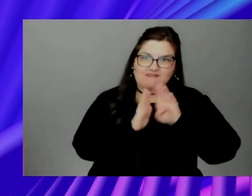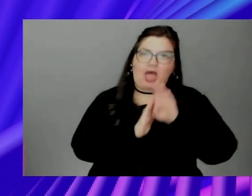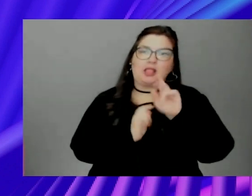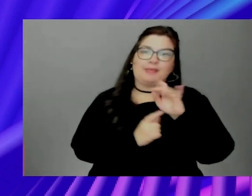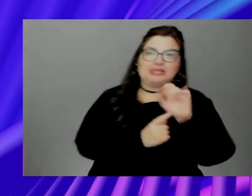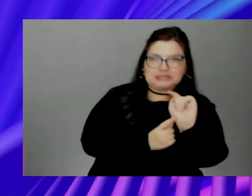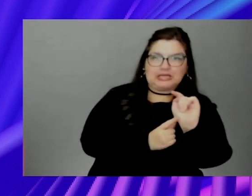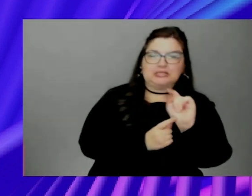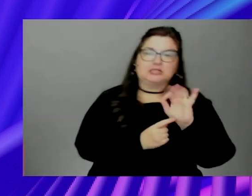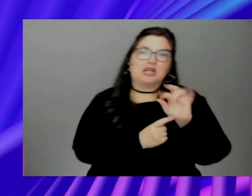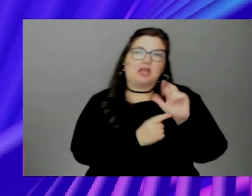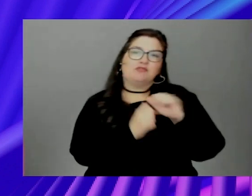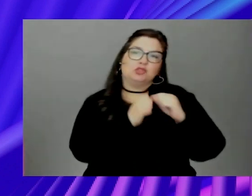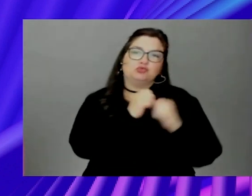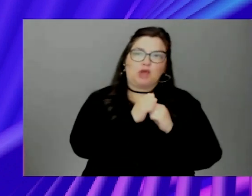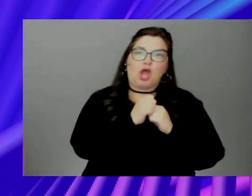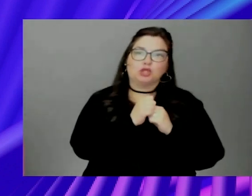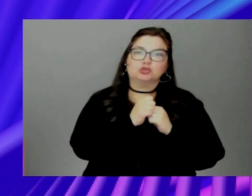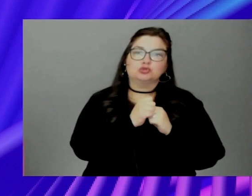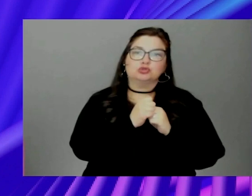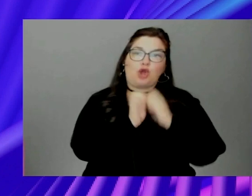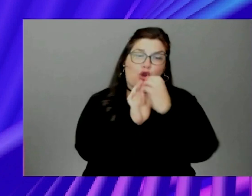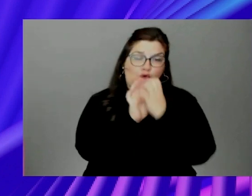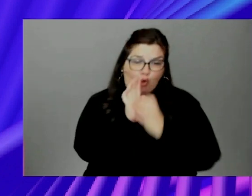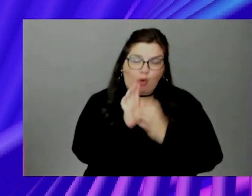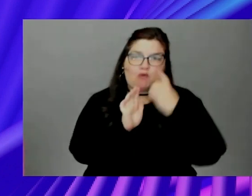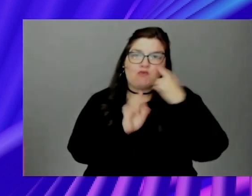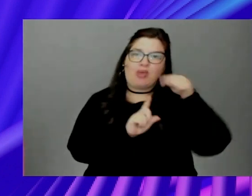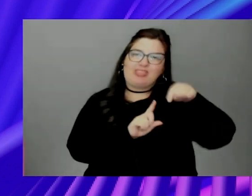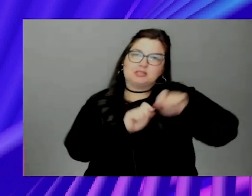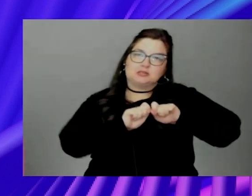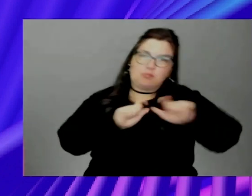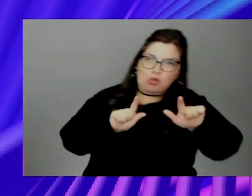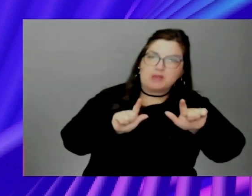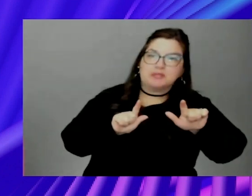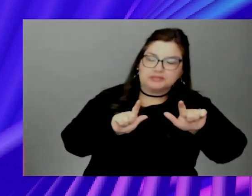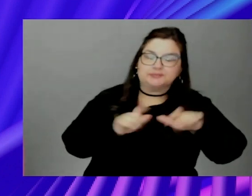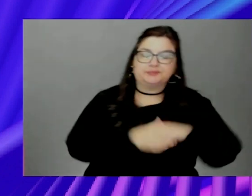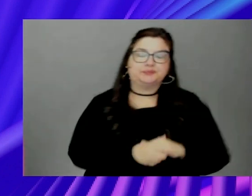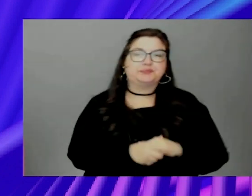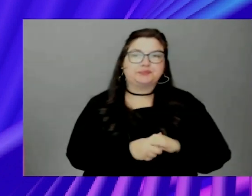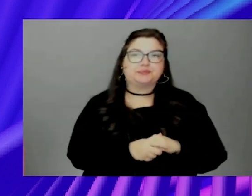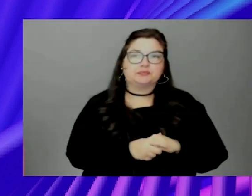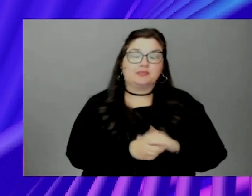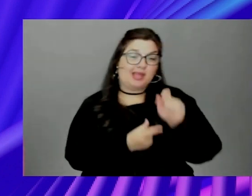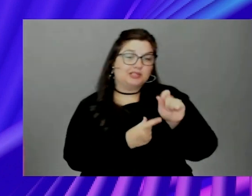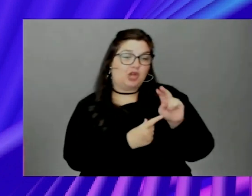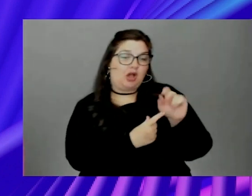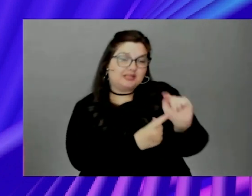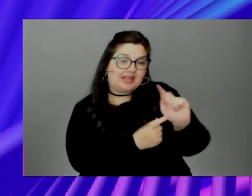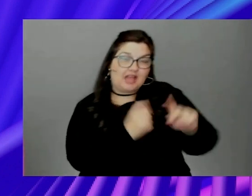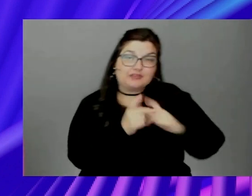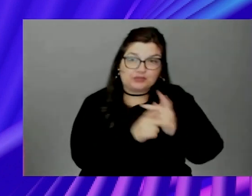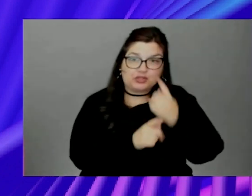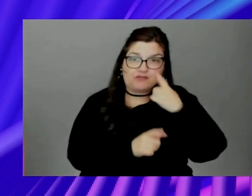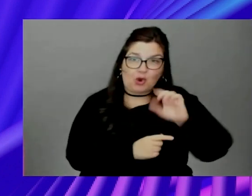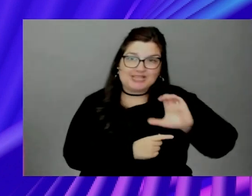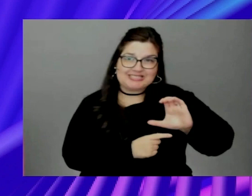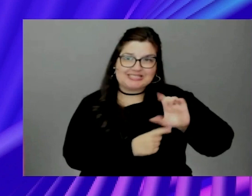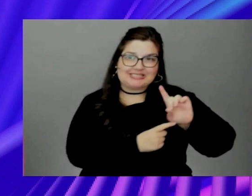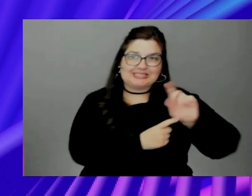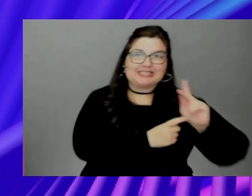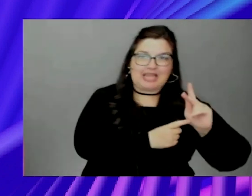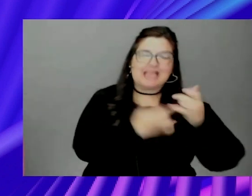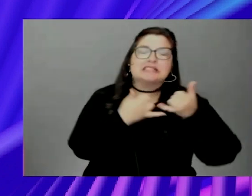code to do this deployment. And we use the .NET version of the CDK, but that still has a dependency